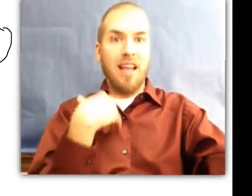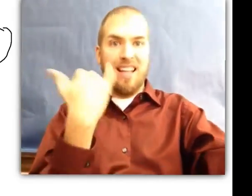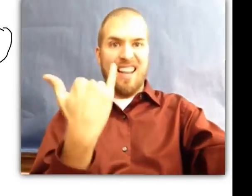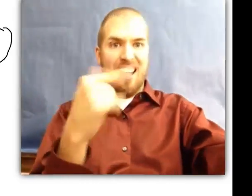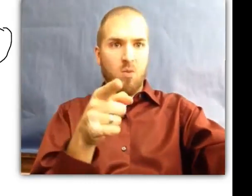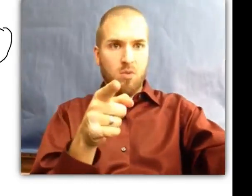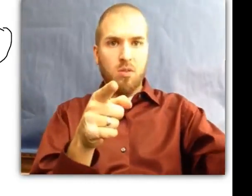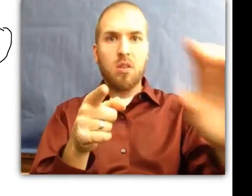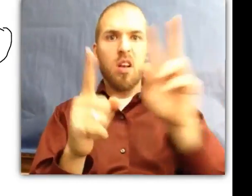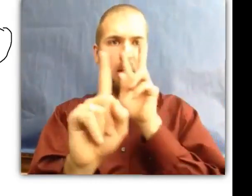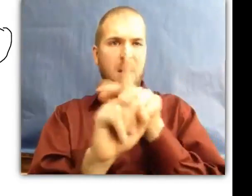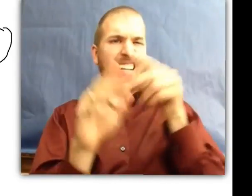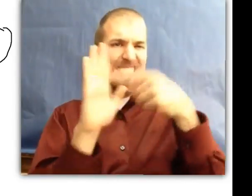1/6.